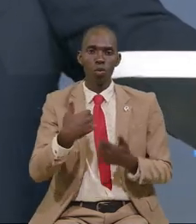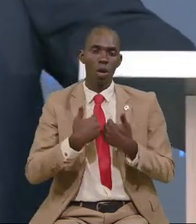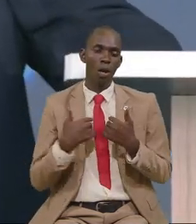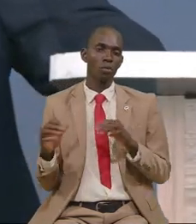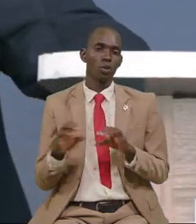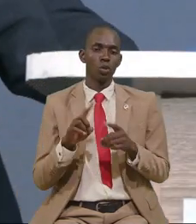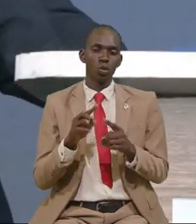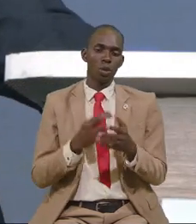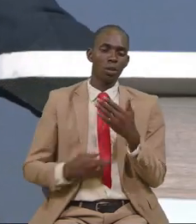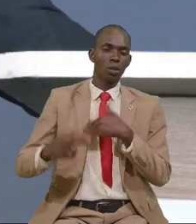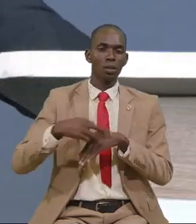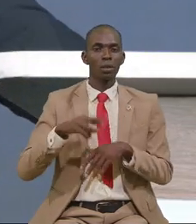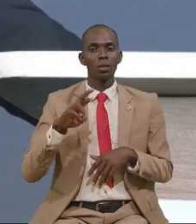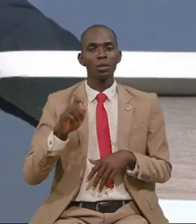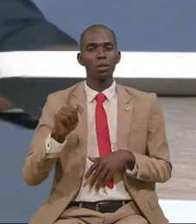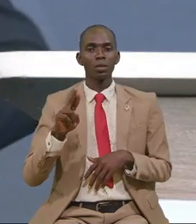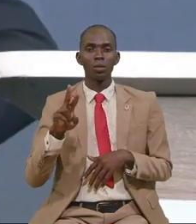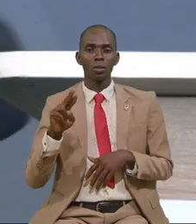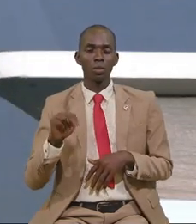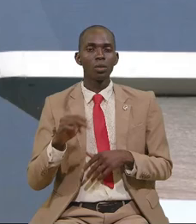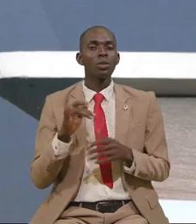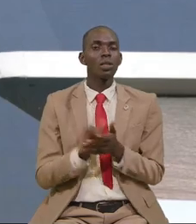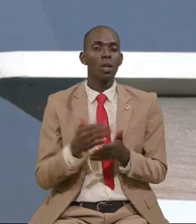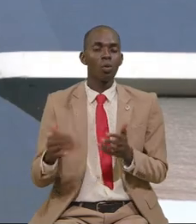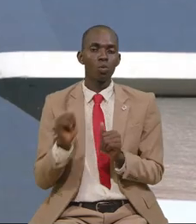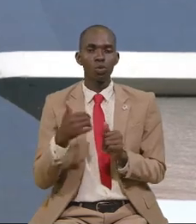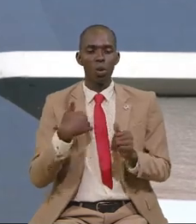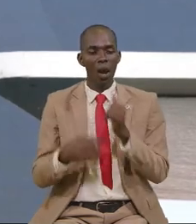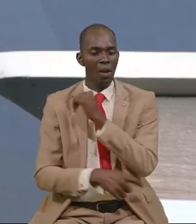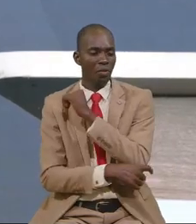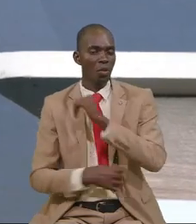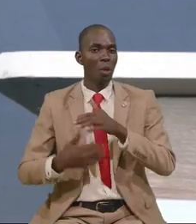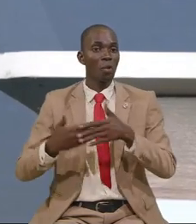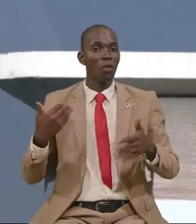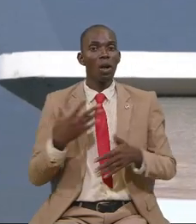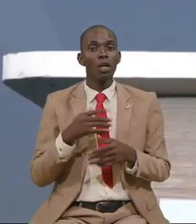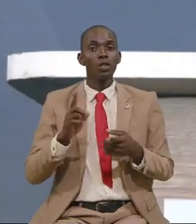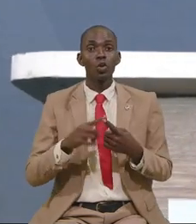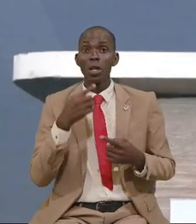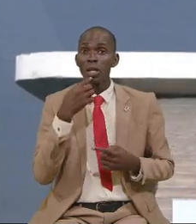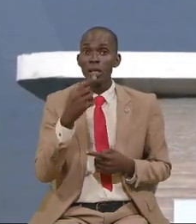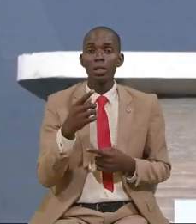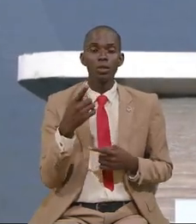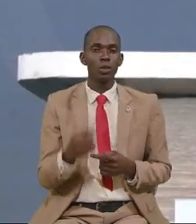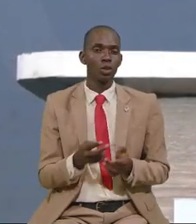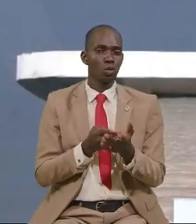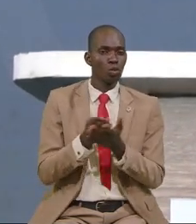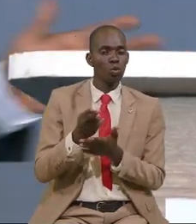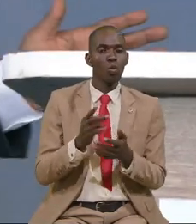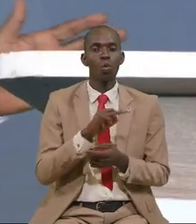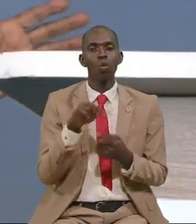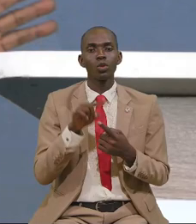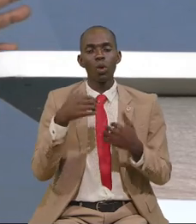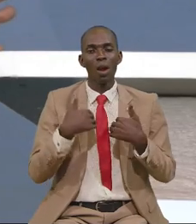return that thing you have stolen, and to tell the truth when you are told a lie.